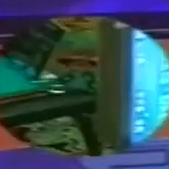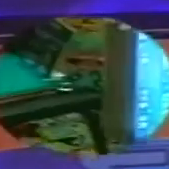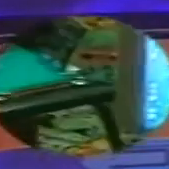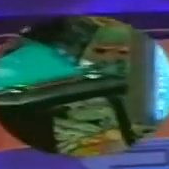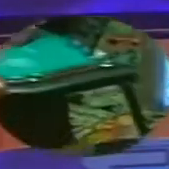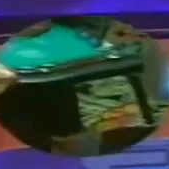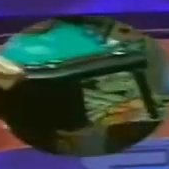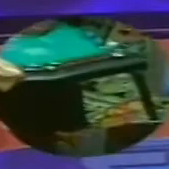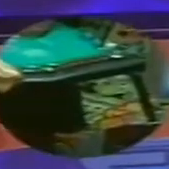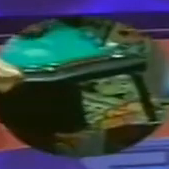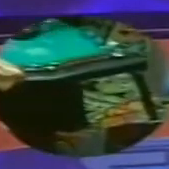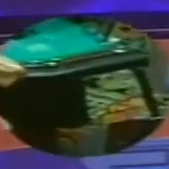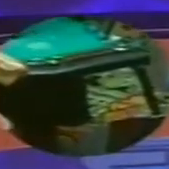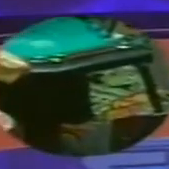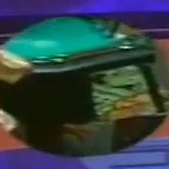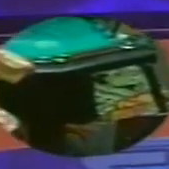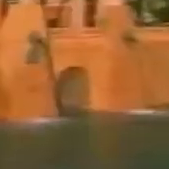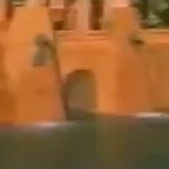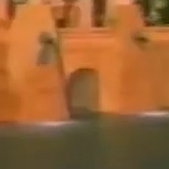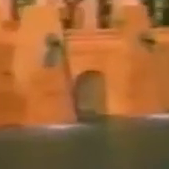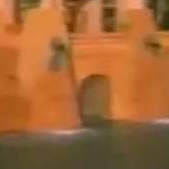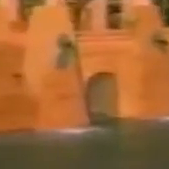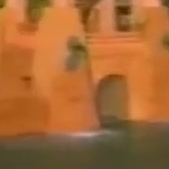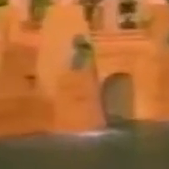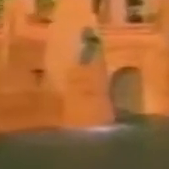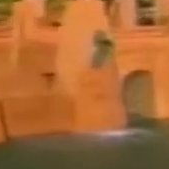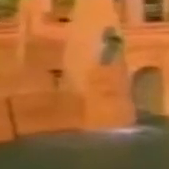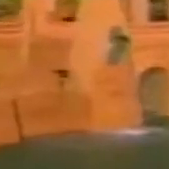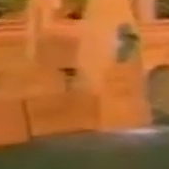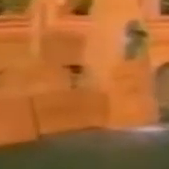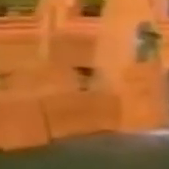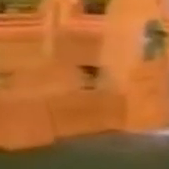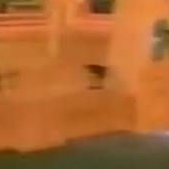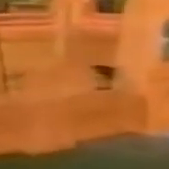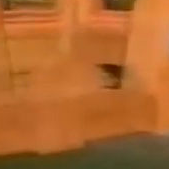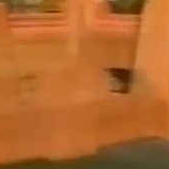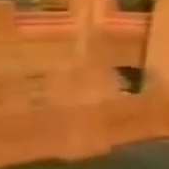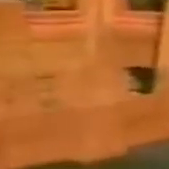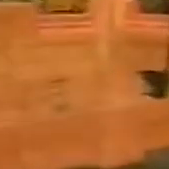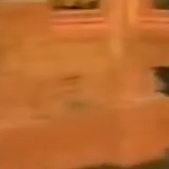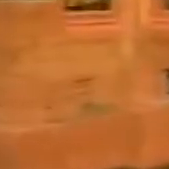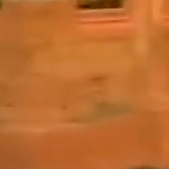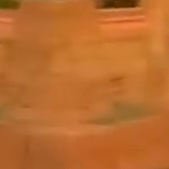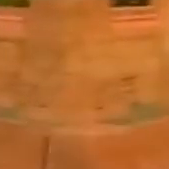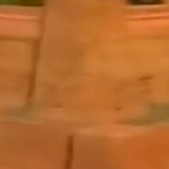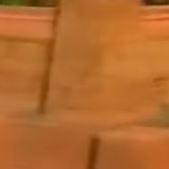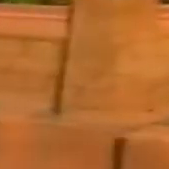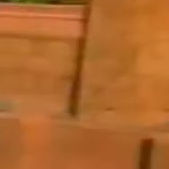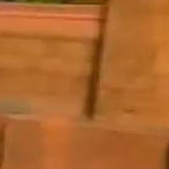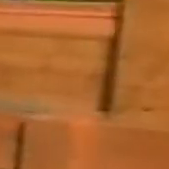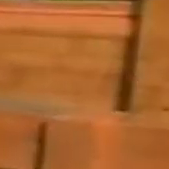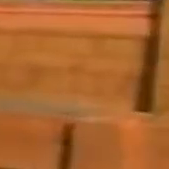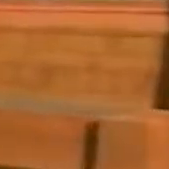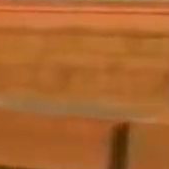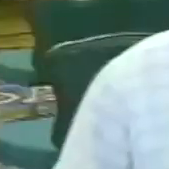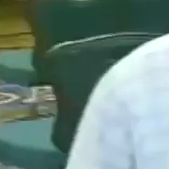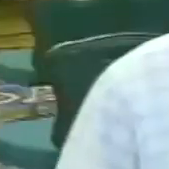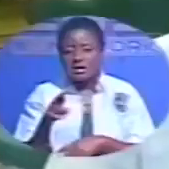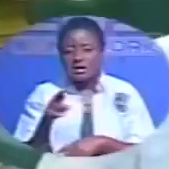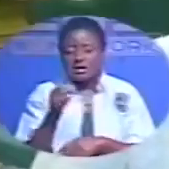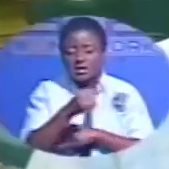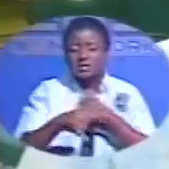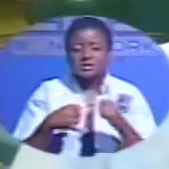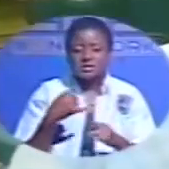for Bahamians to gamble anywhere in the country, Kersner International ensures that casino patrons at the Atlantis Resort follow all the rules.